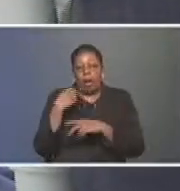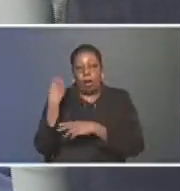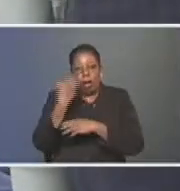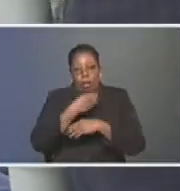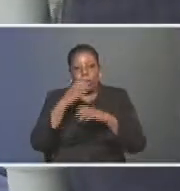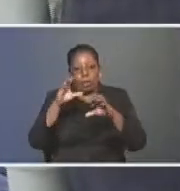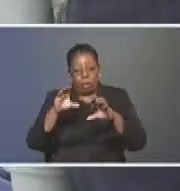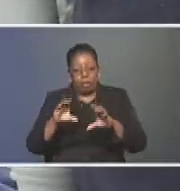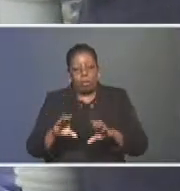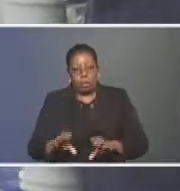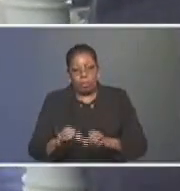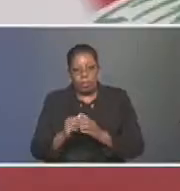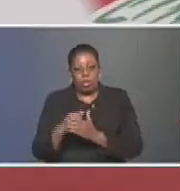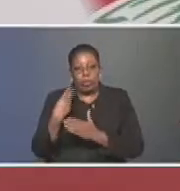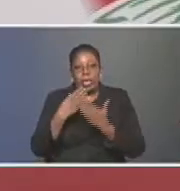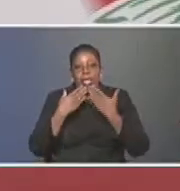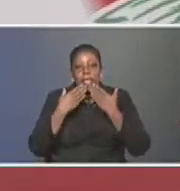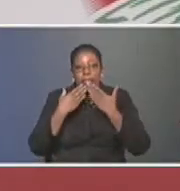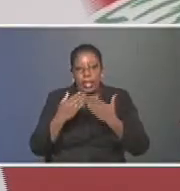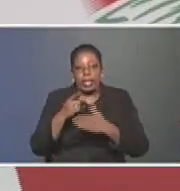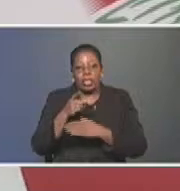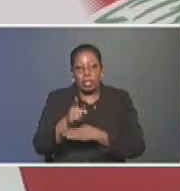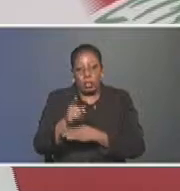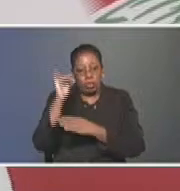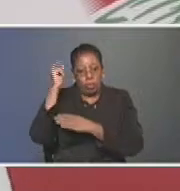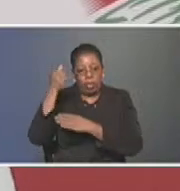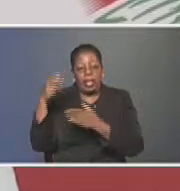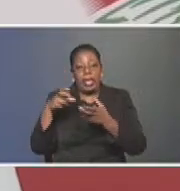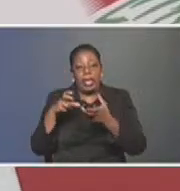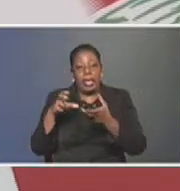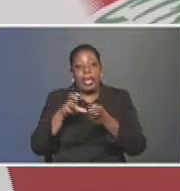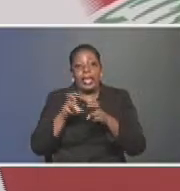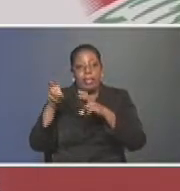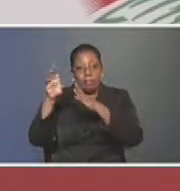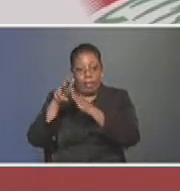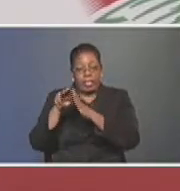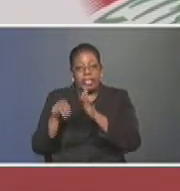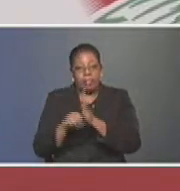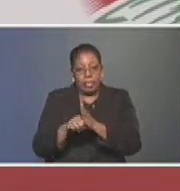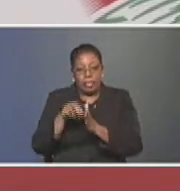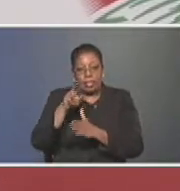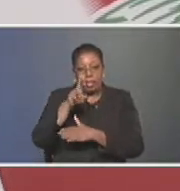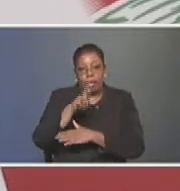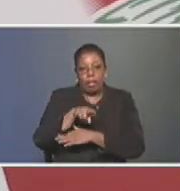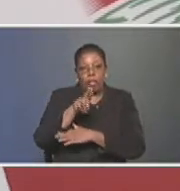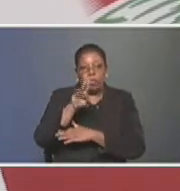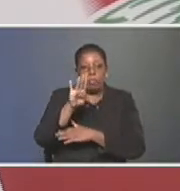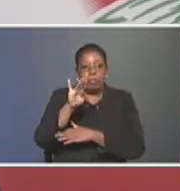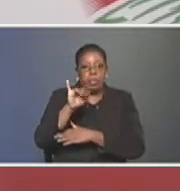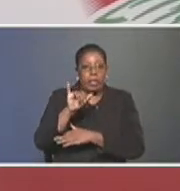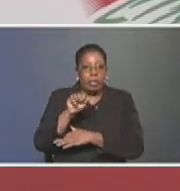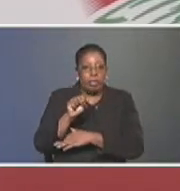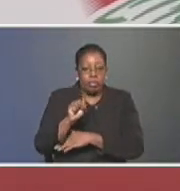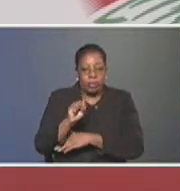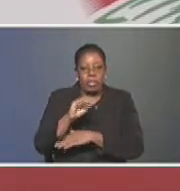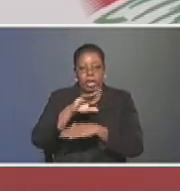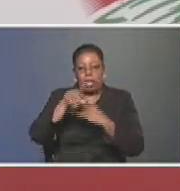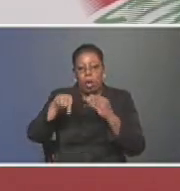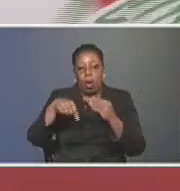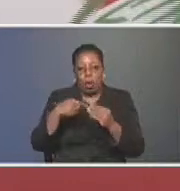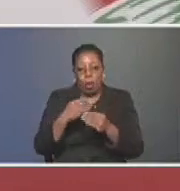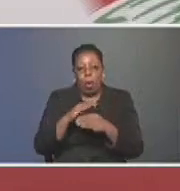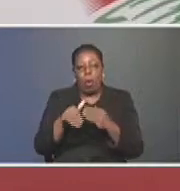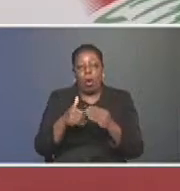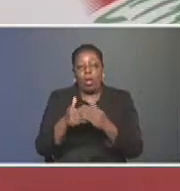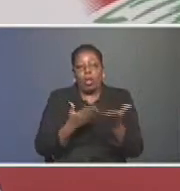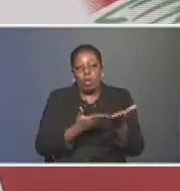customers. We thank you, Jamel Investments, Rubis, and all those who work to